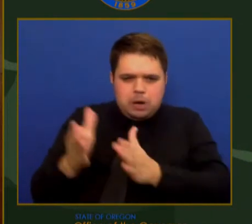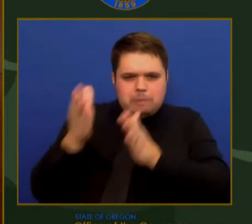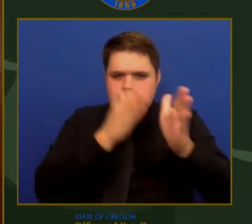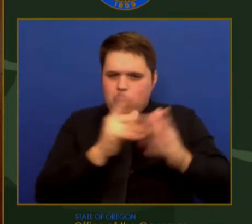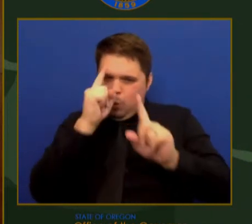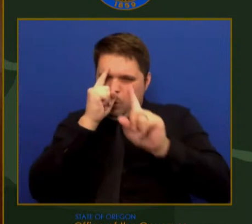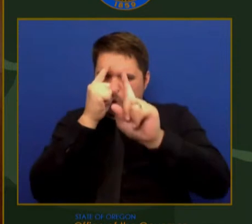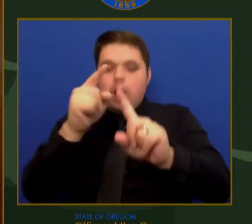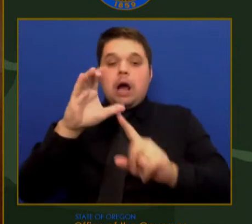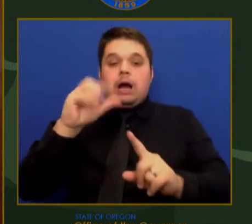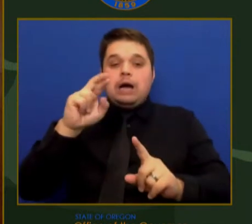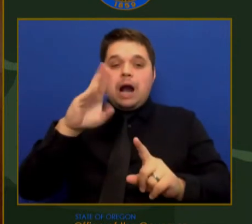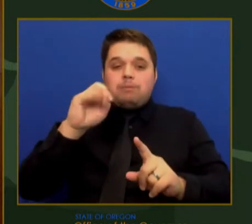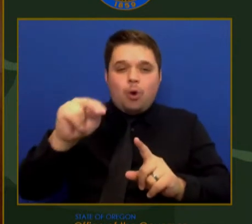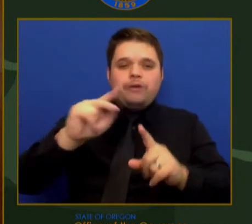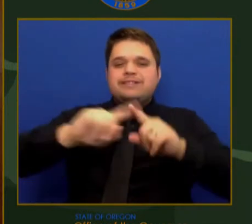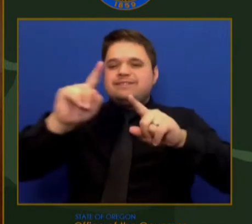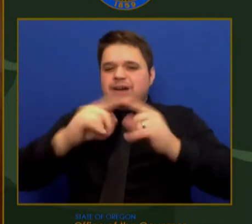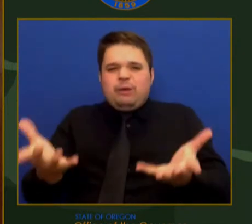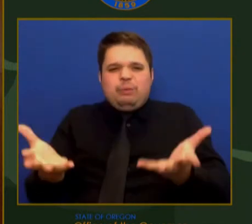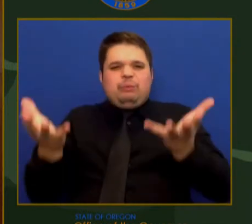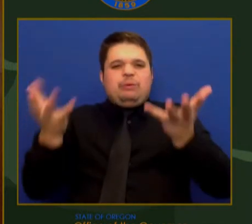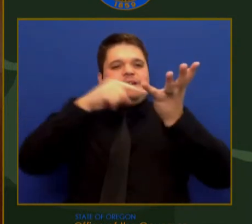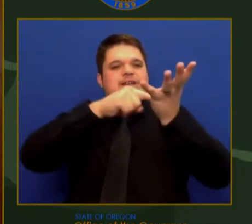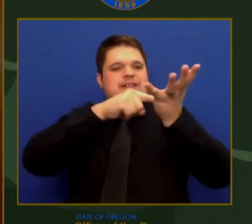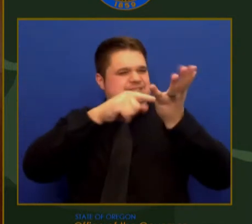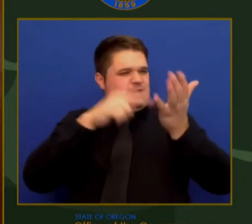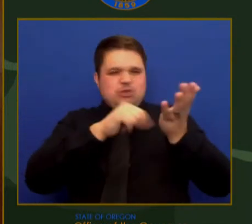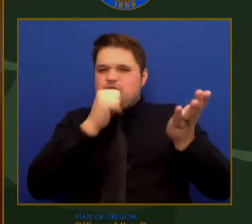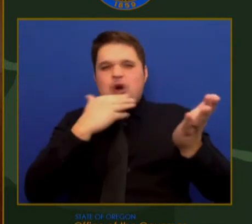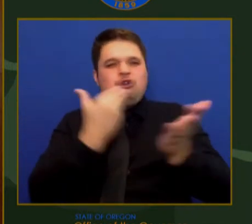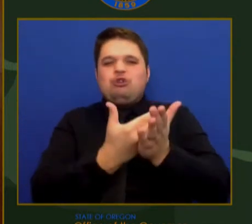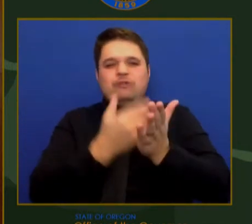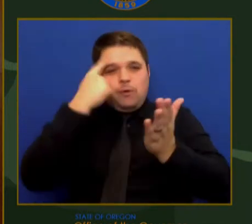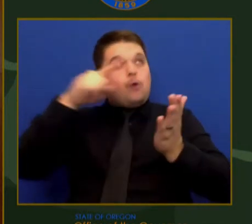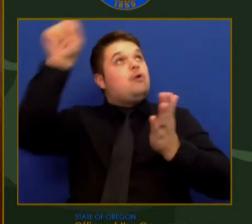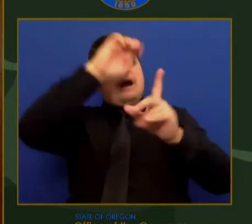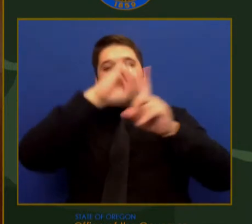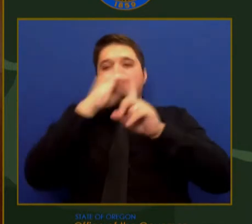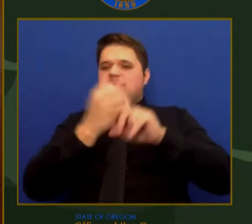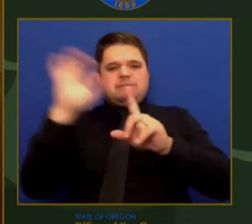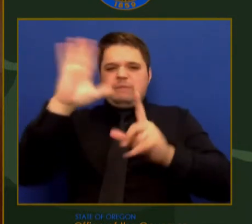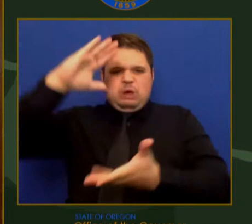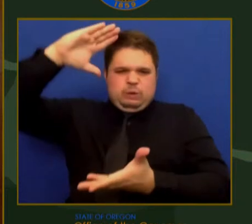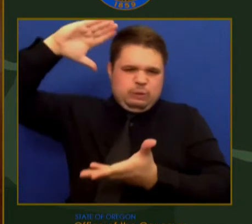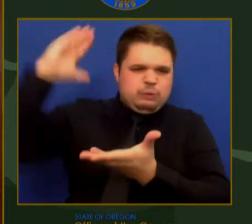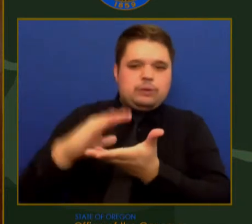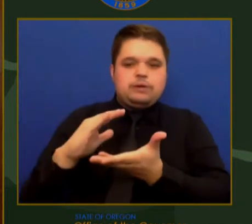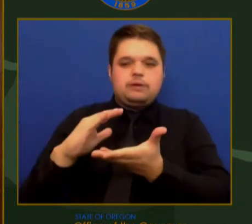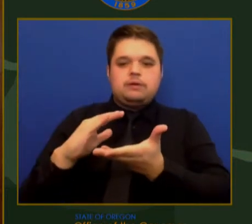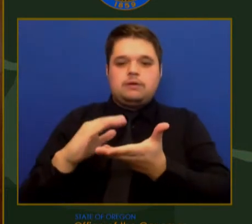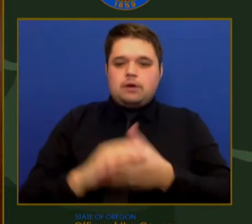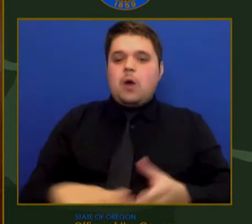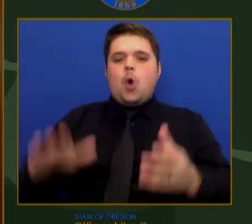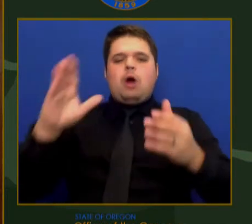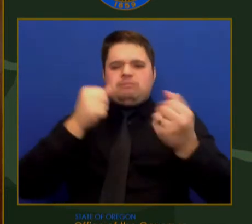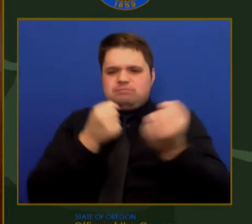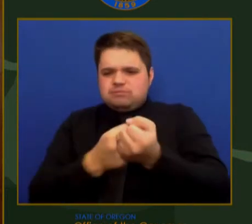communities hardest hit by climate change, our rural communities, people with low incomes, and people of